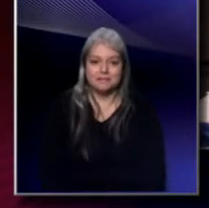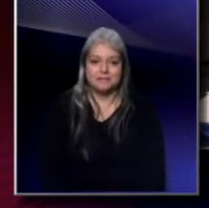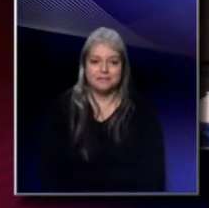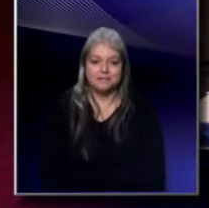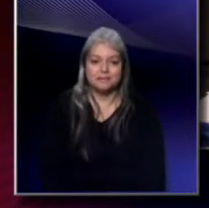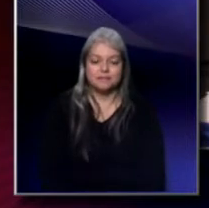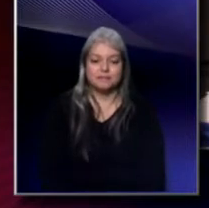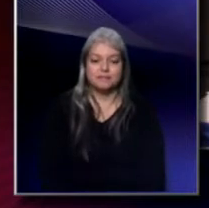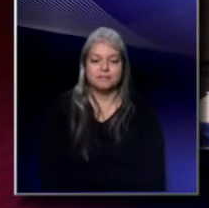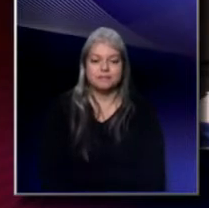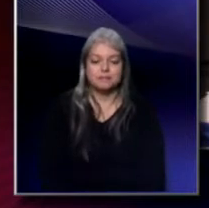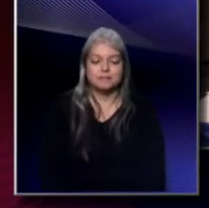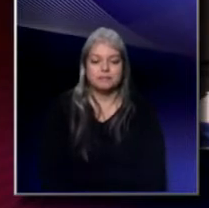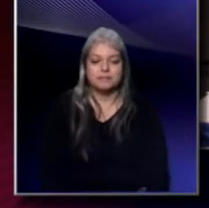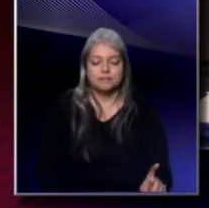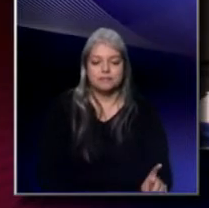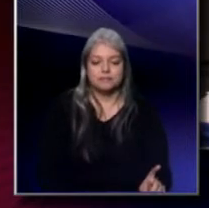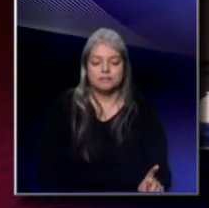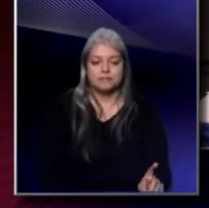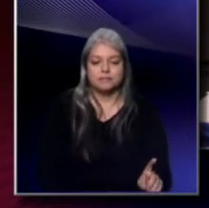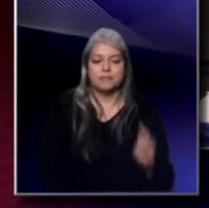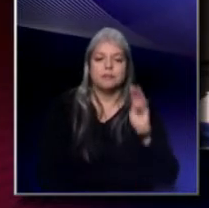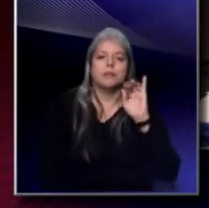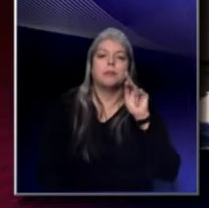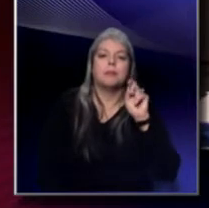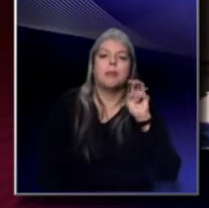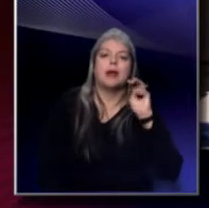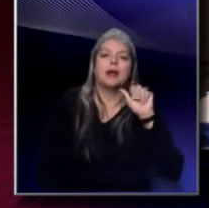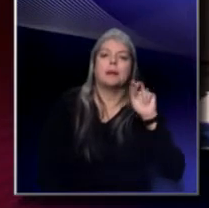Thank you, Shelley. This is Mike Manley.